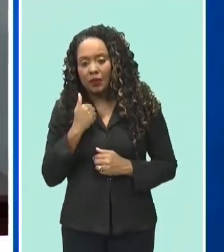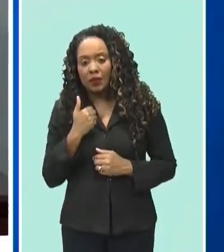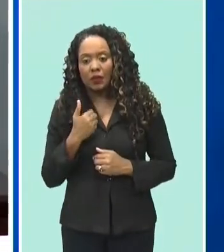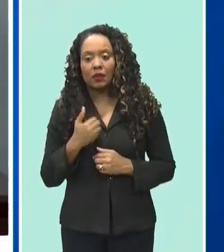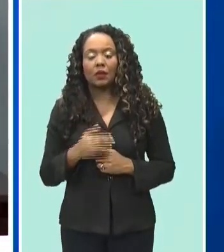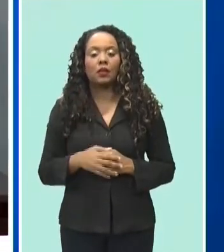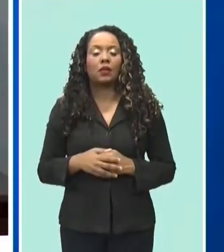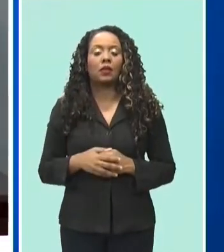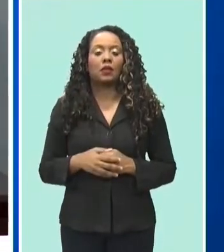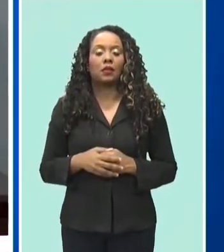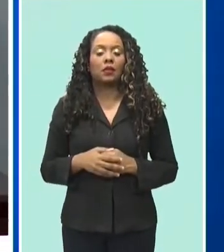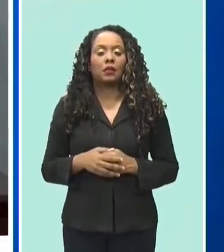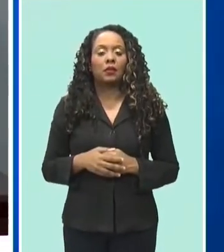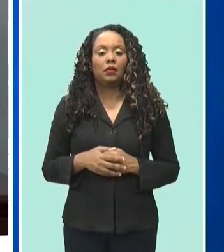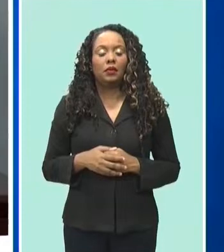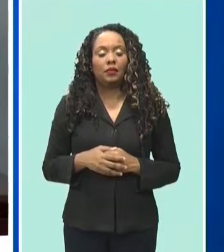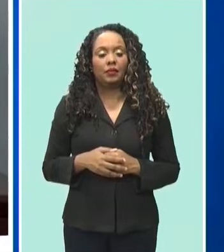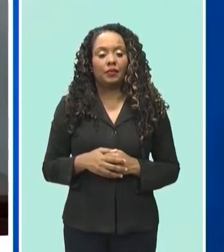The Bahamas